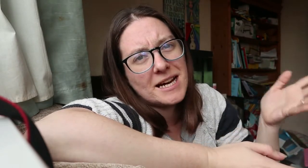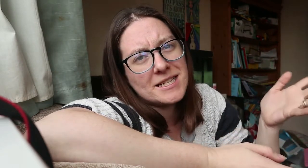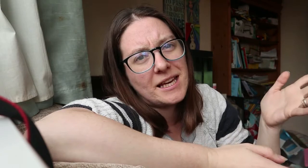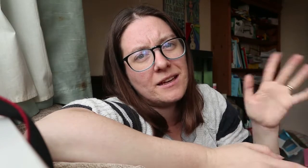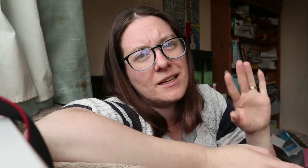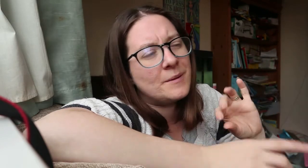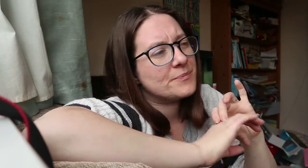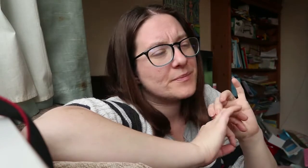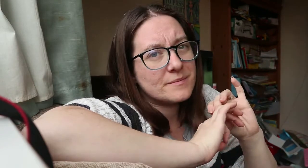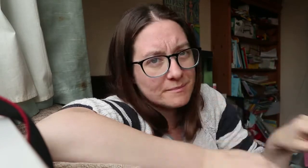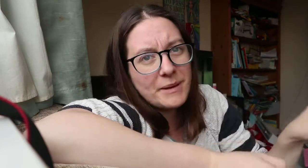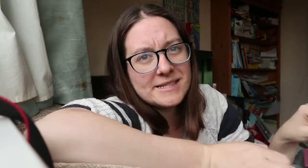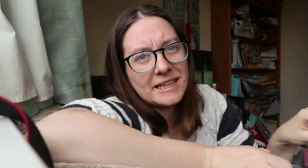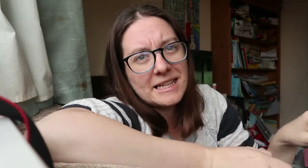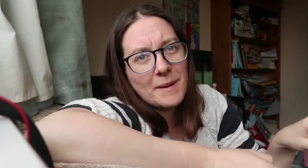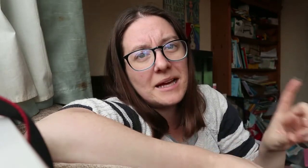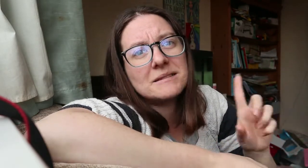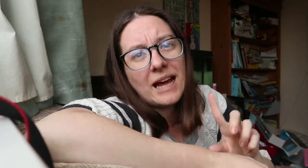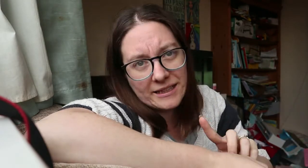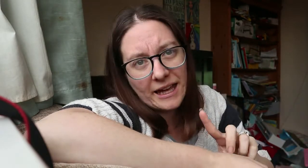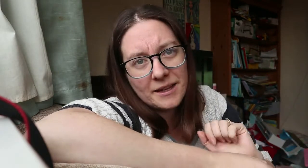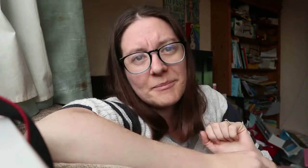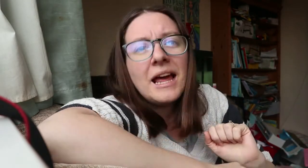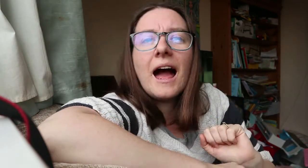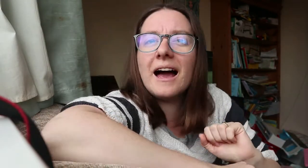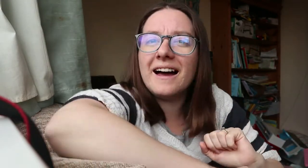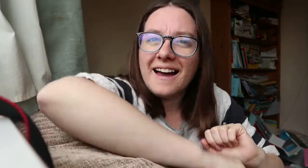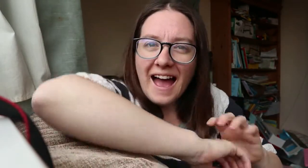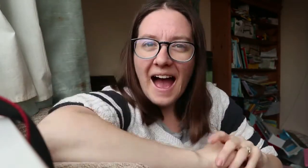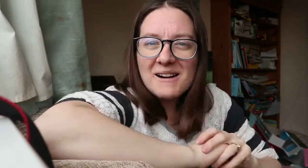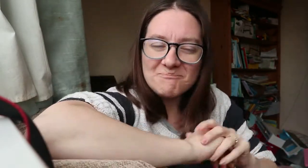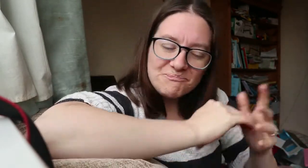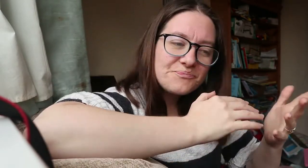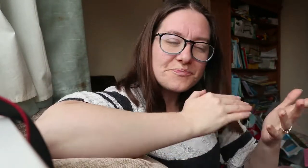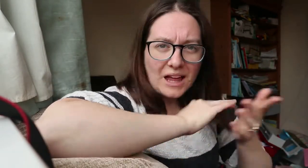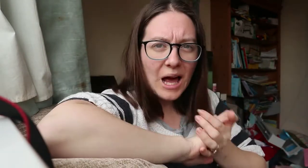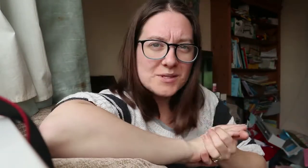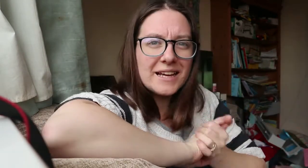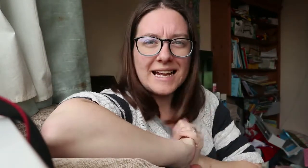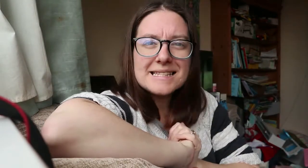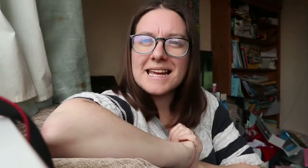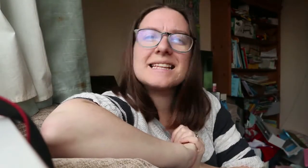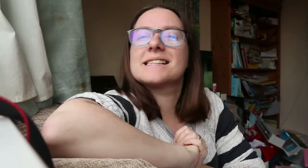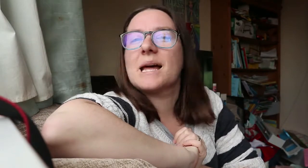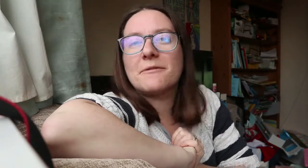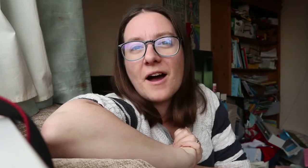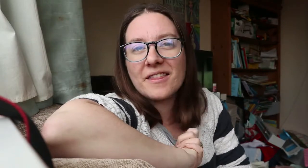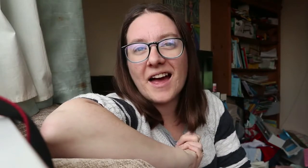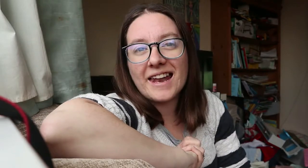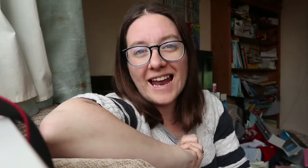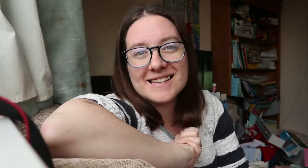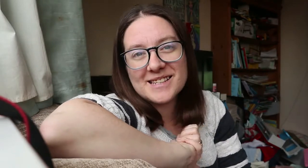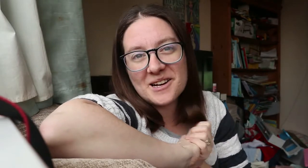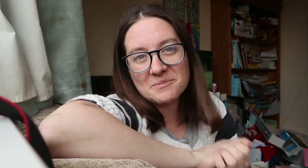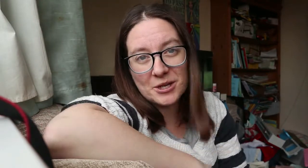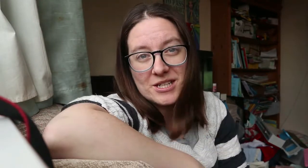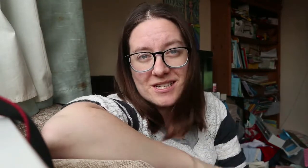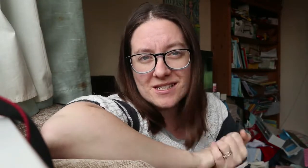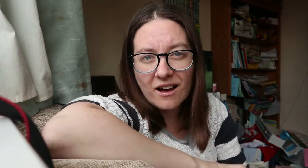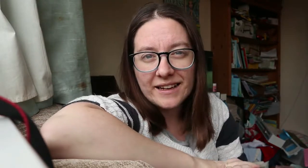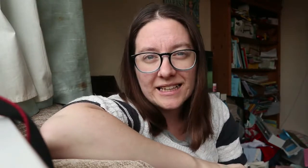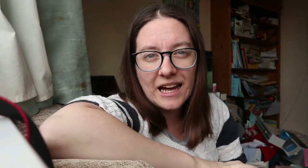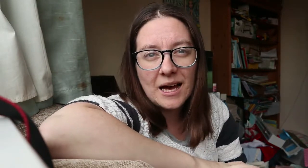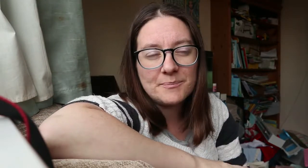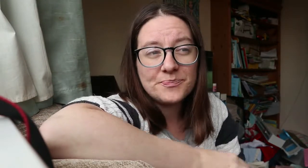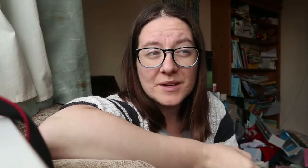Mummy, daddy, basic needs met and cake. Um, I was like, let's take this a step further. Let's learn British